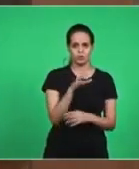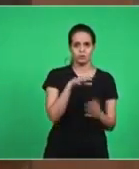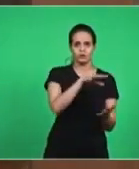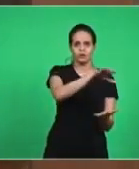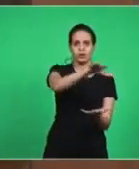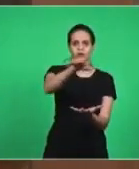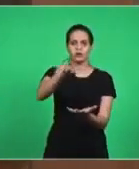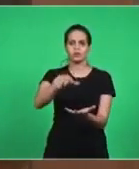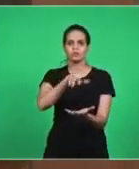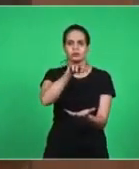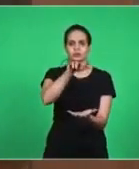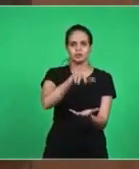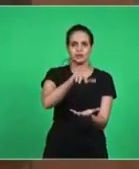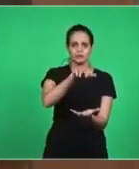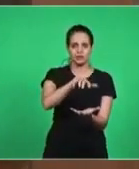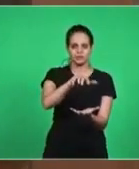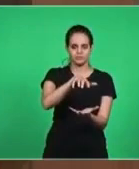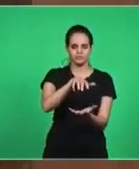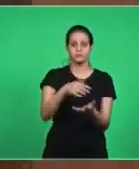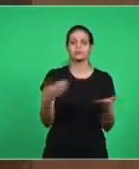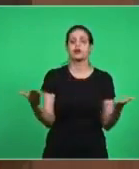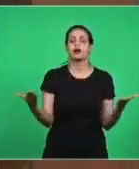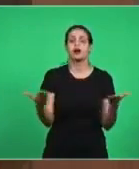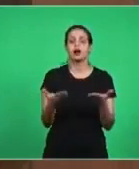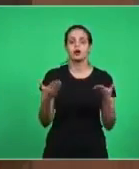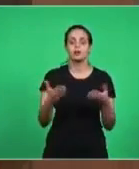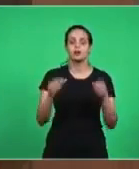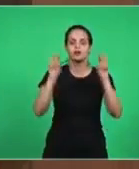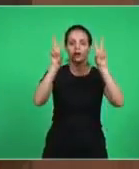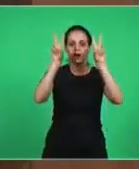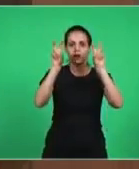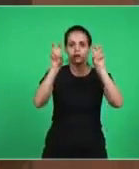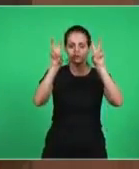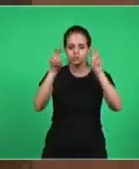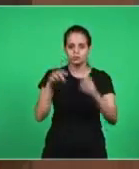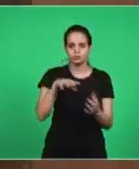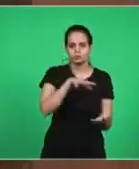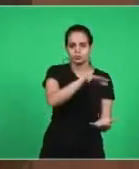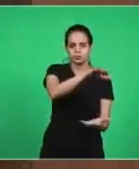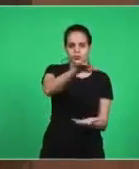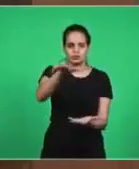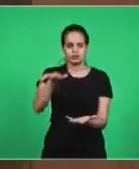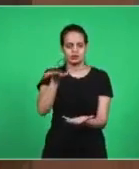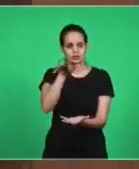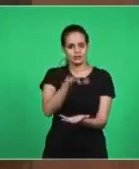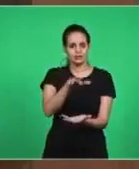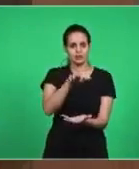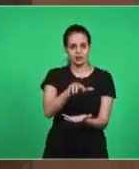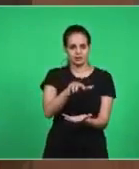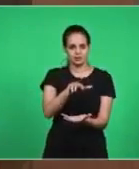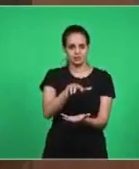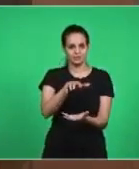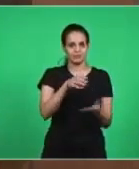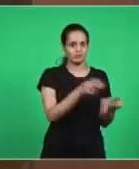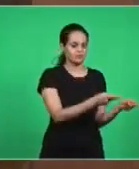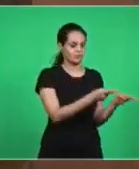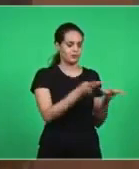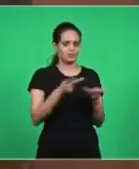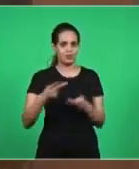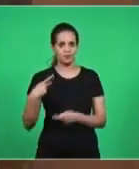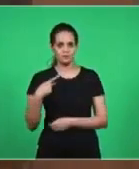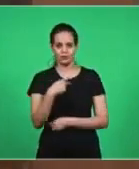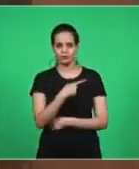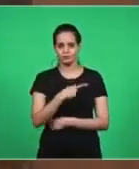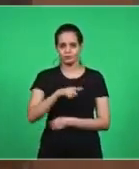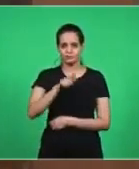satellite. Now we're going to go to the topic related to our Sunday school. I have nothing else to say. Gilson, now the word is